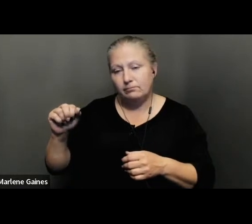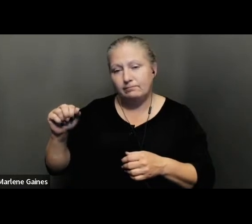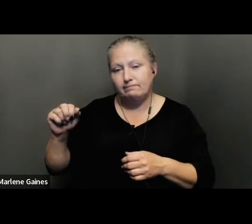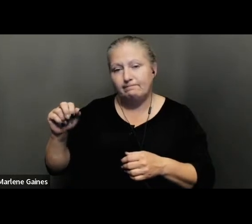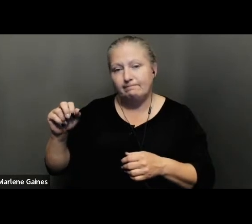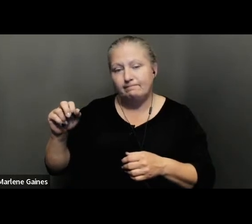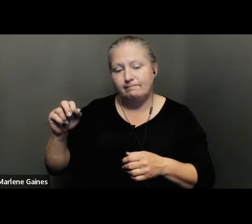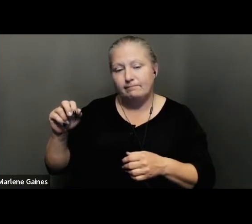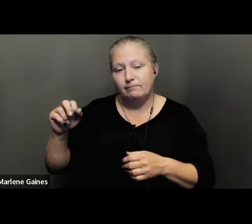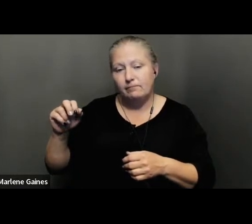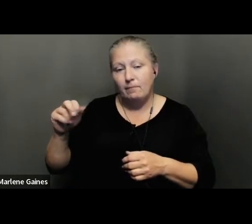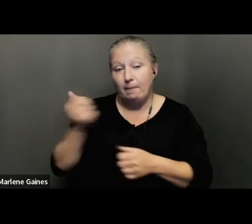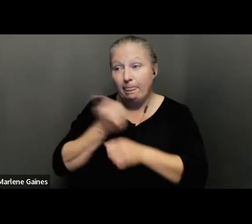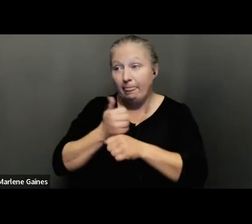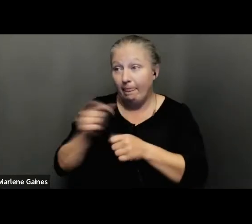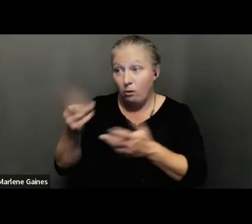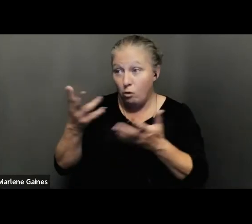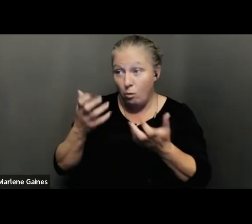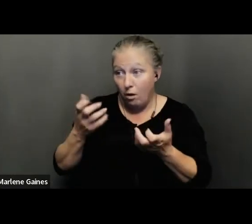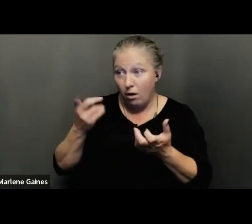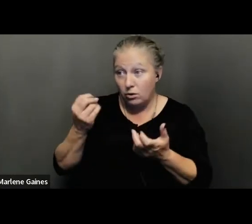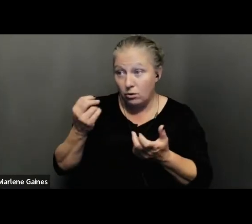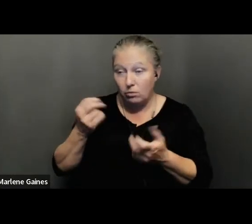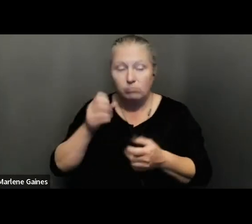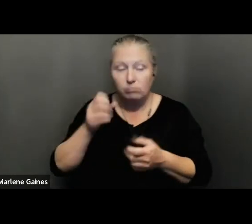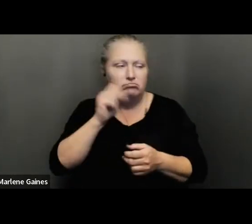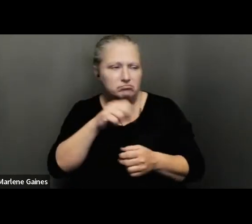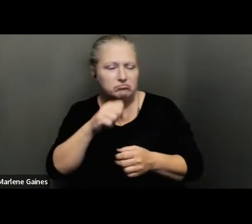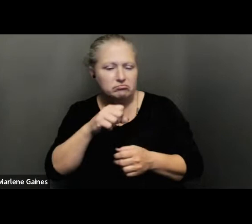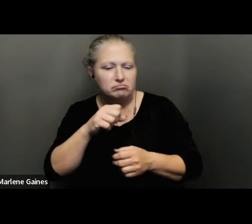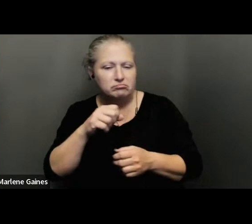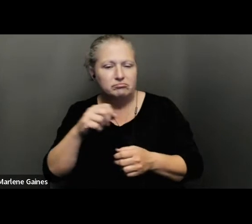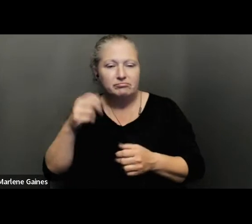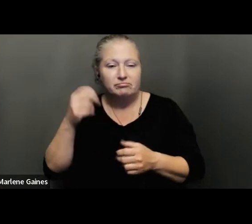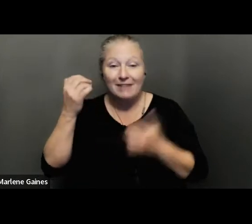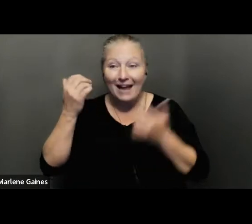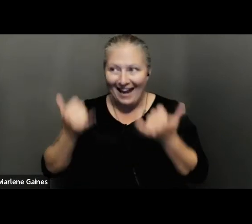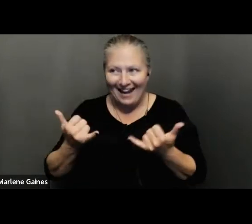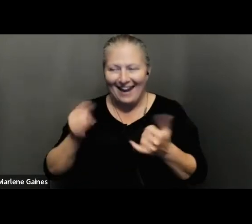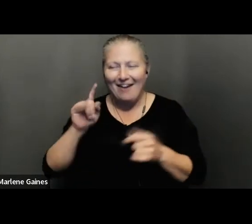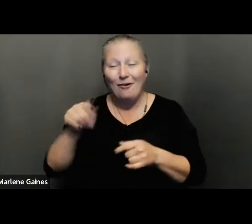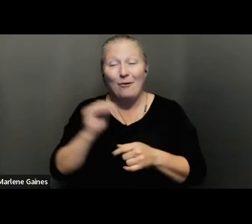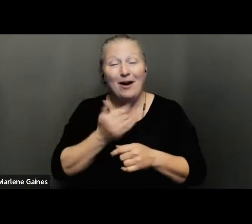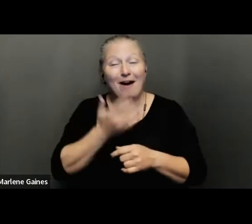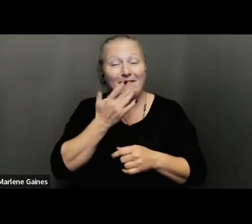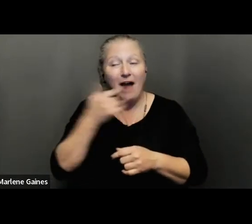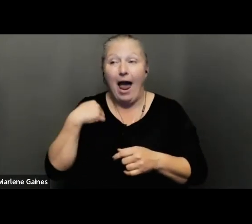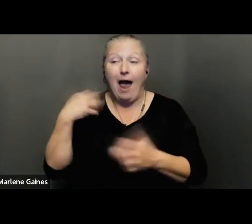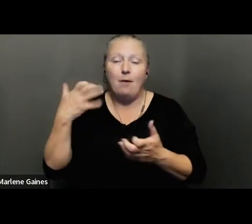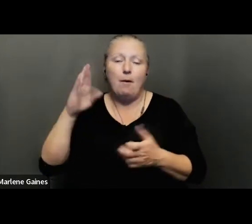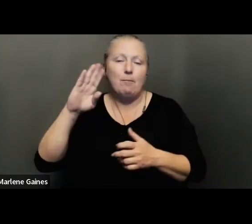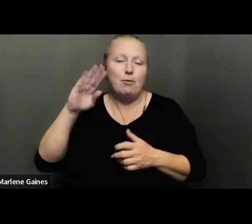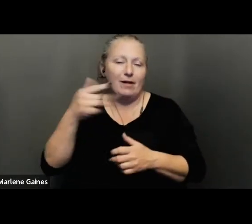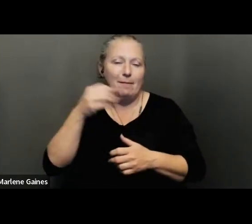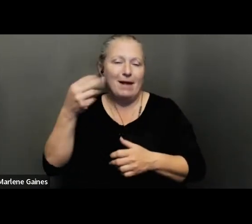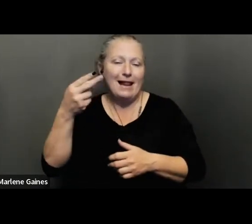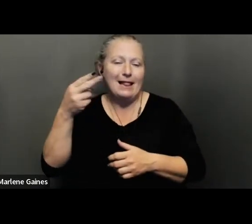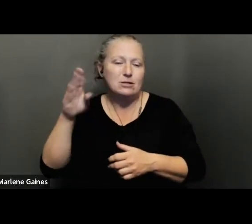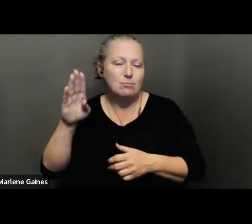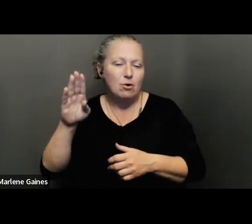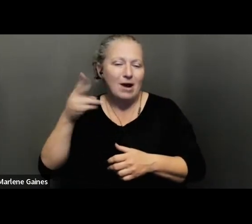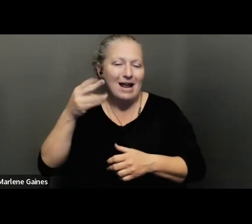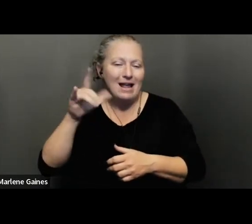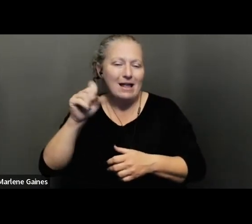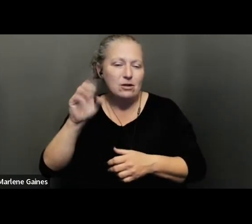Is there anything you wanted to do? Yeah. that'd be Oh, good. now we're going to our favorites. I see. So I'm going to do Burlingame Hillsborough. How about?